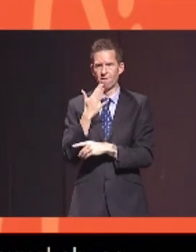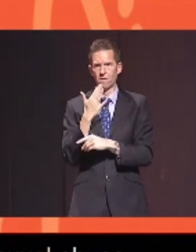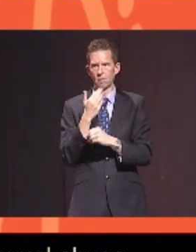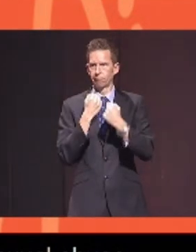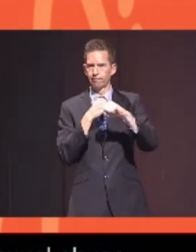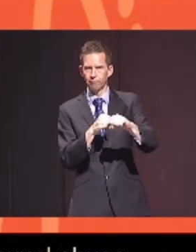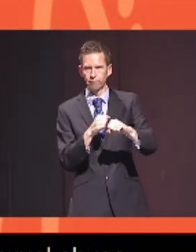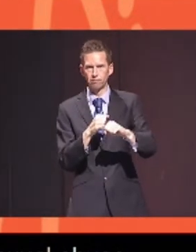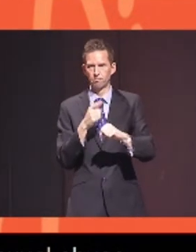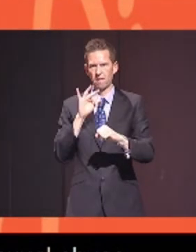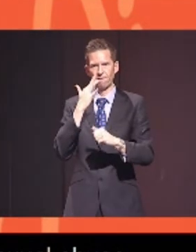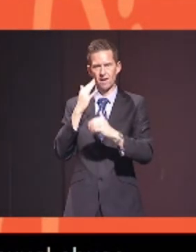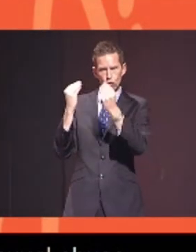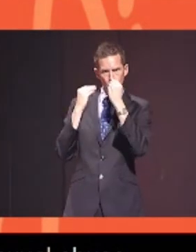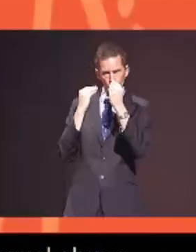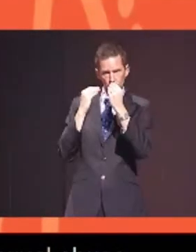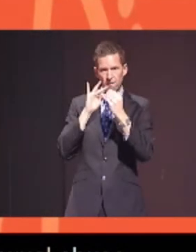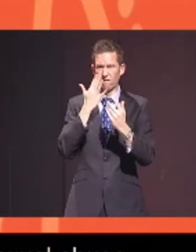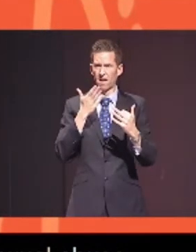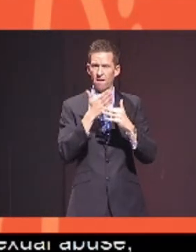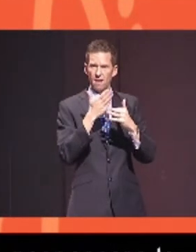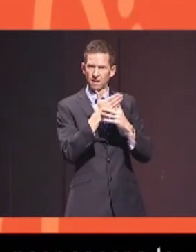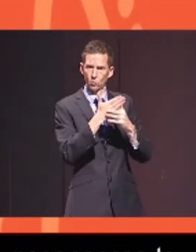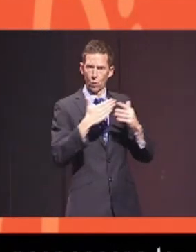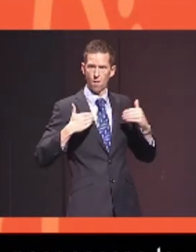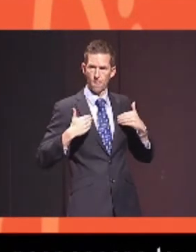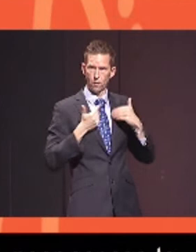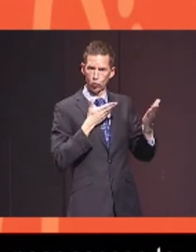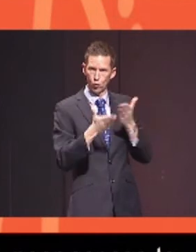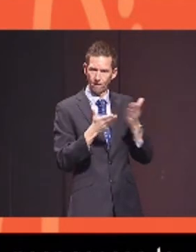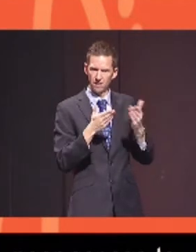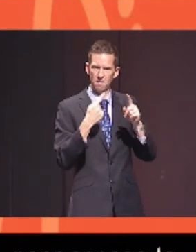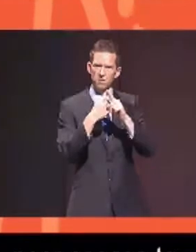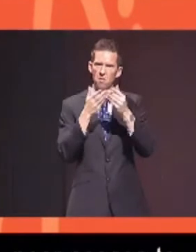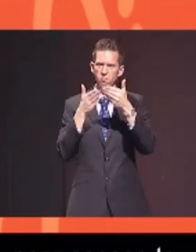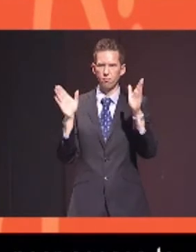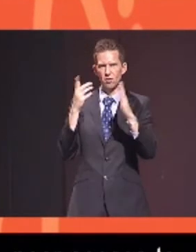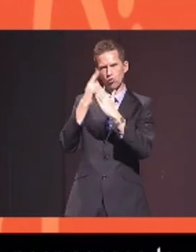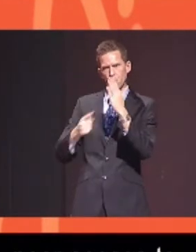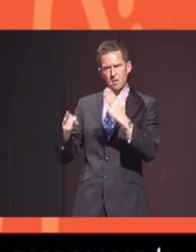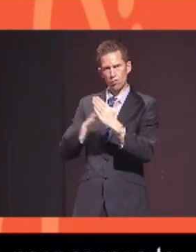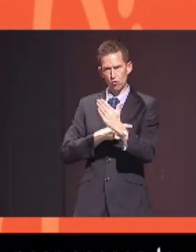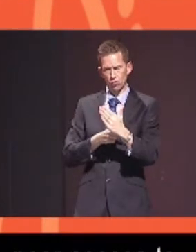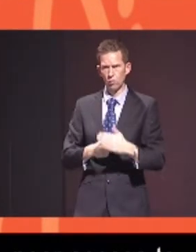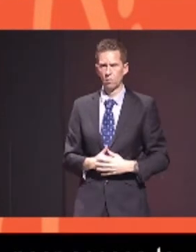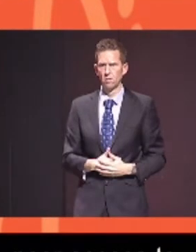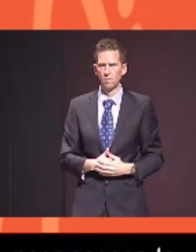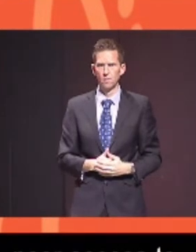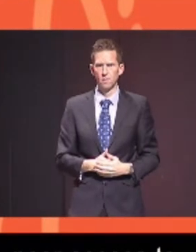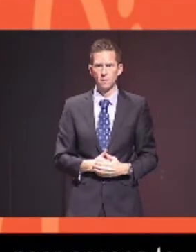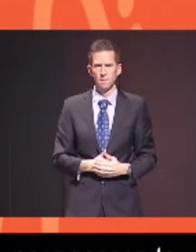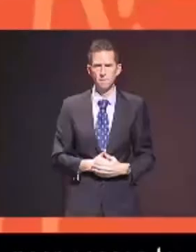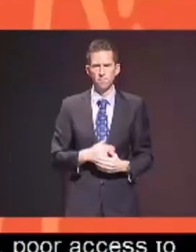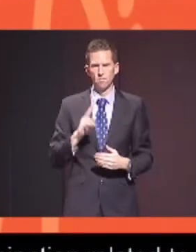prevention education, poor access to healthcare services, and widespread discrimination related to double burden or